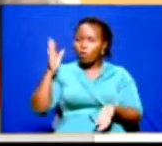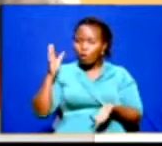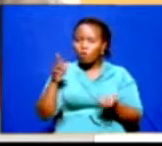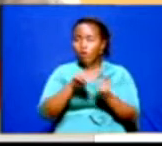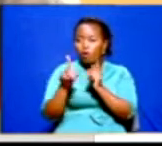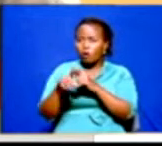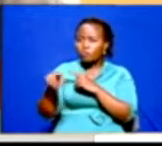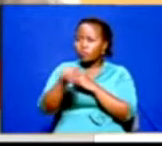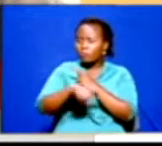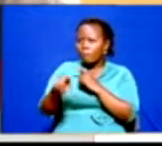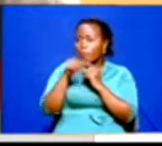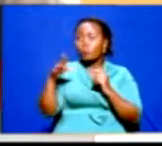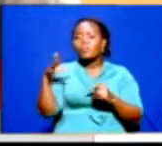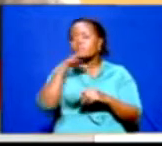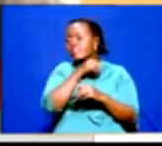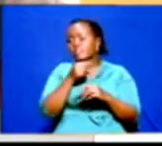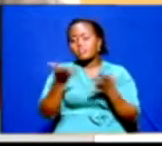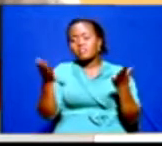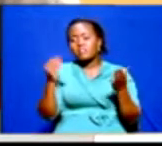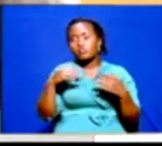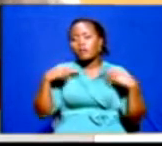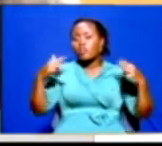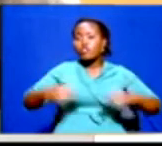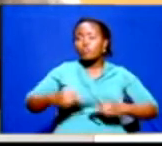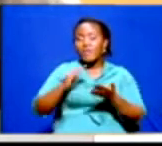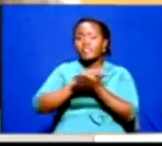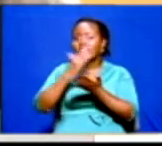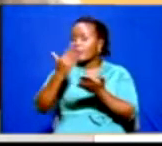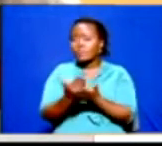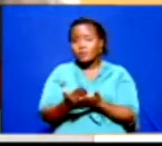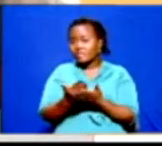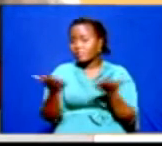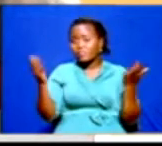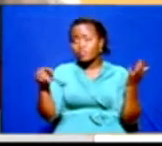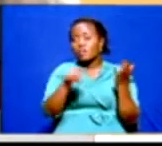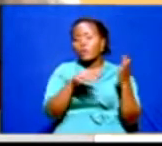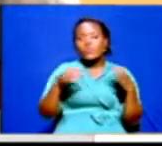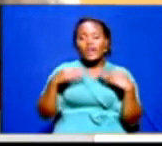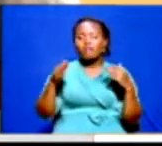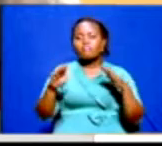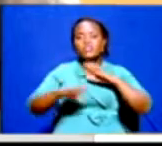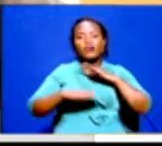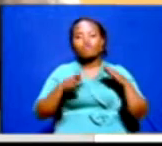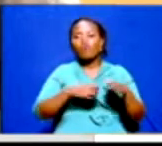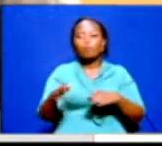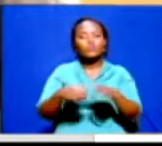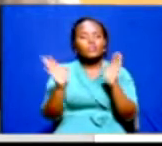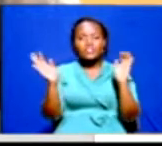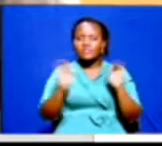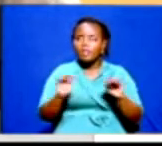losing human capital is because we don't have enough opportunities. We still